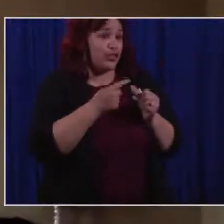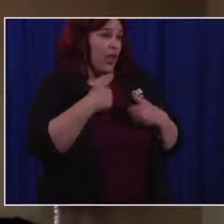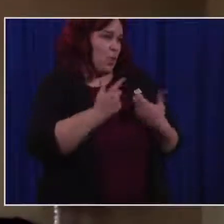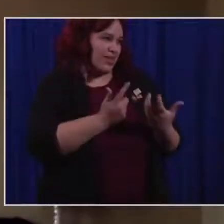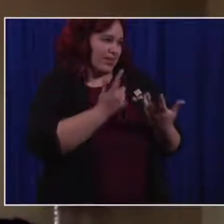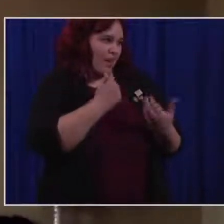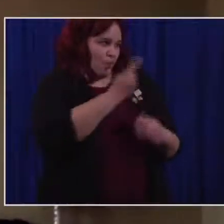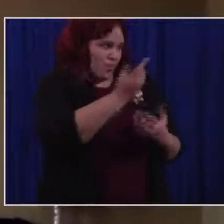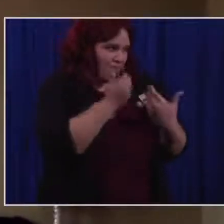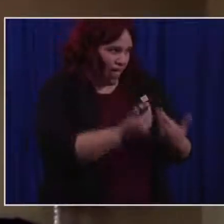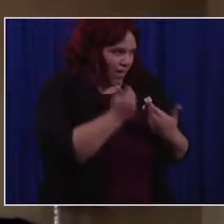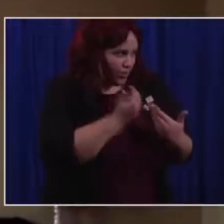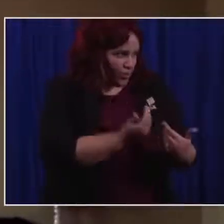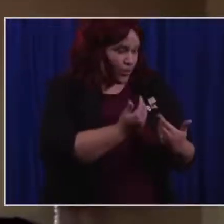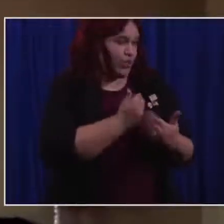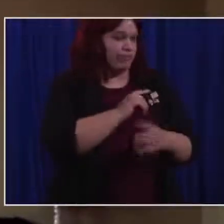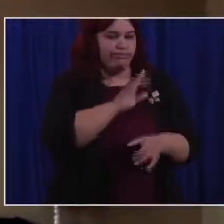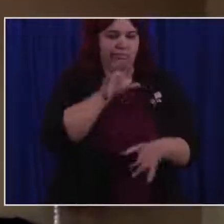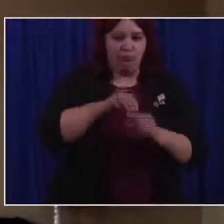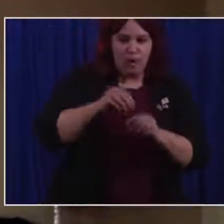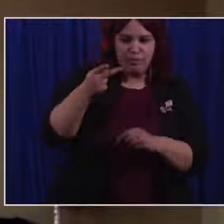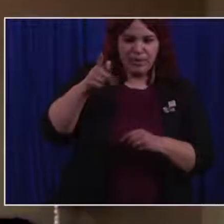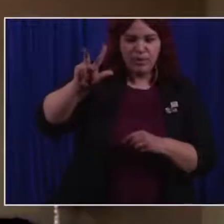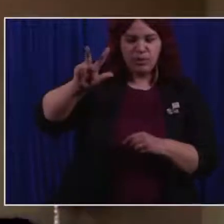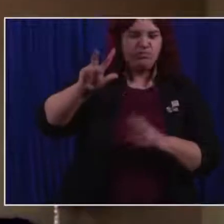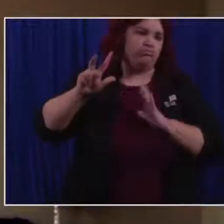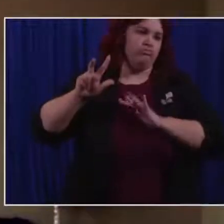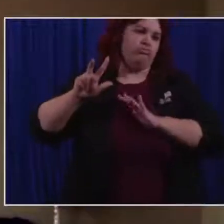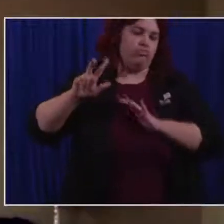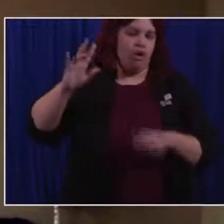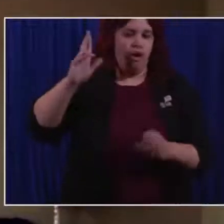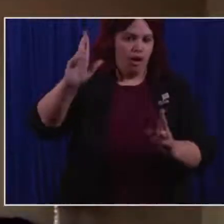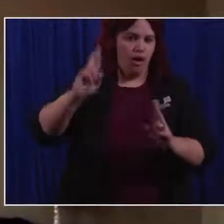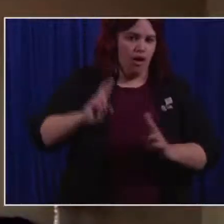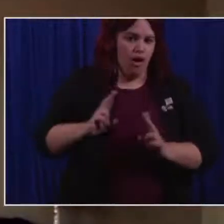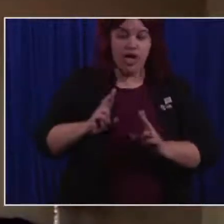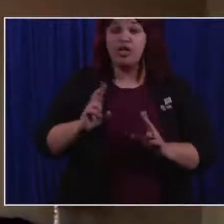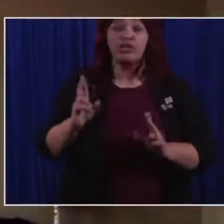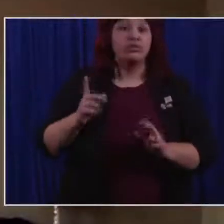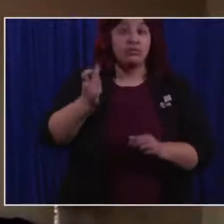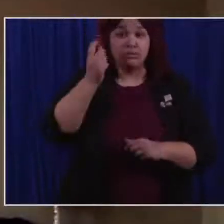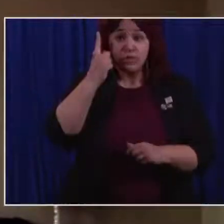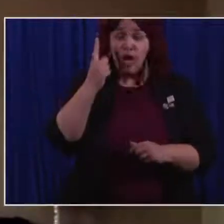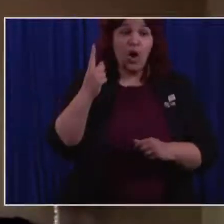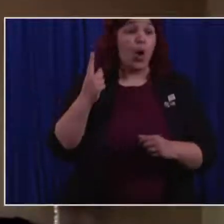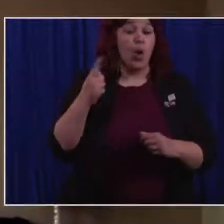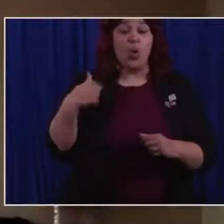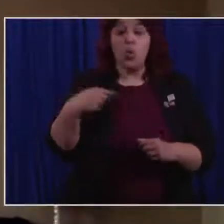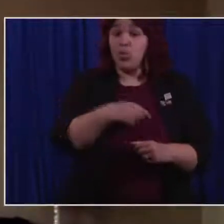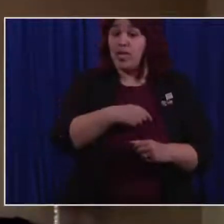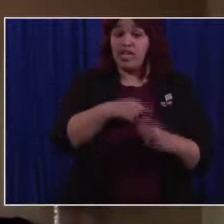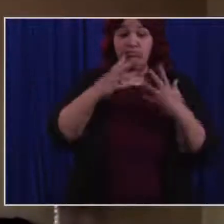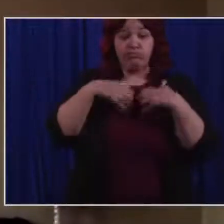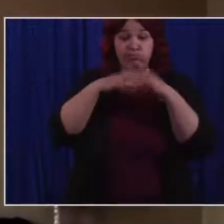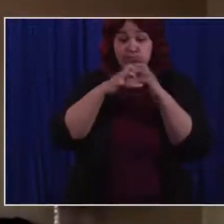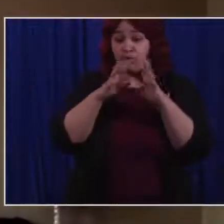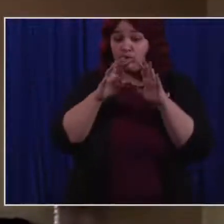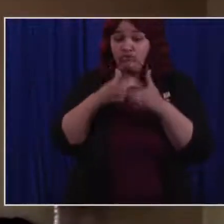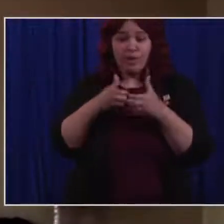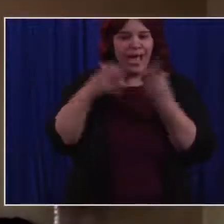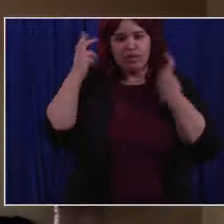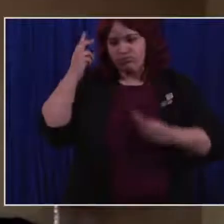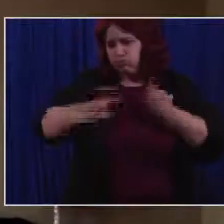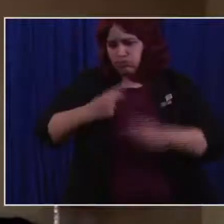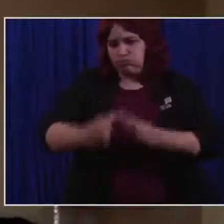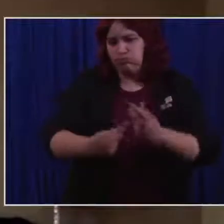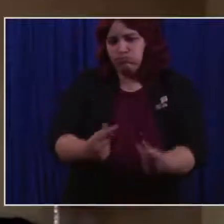honor to be a part of this team. We are off to a fast start. I do want to share with you that as echoing